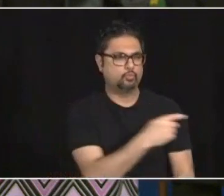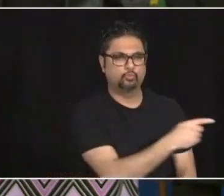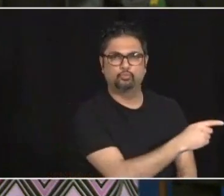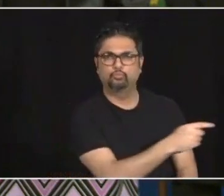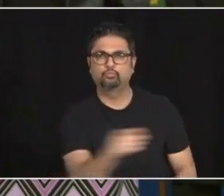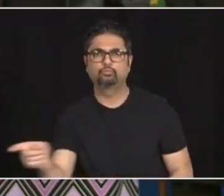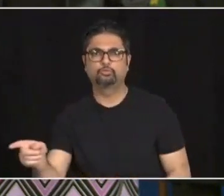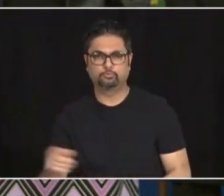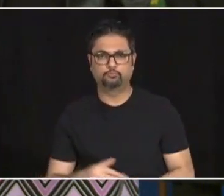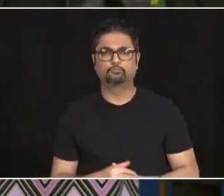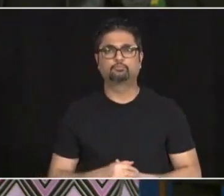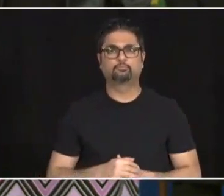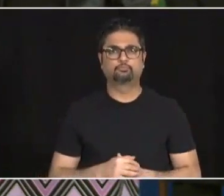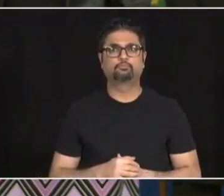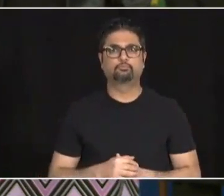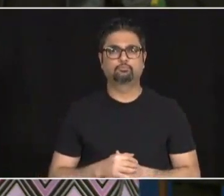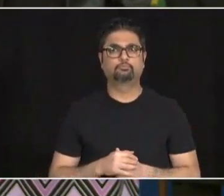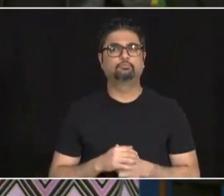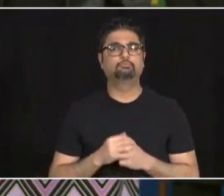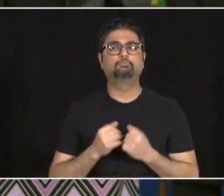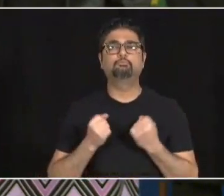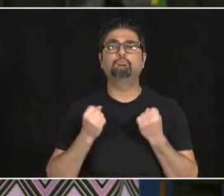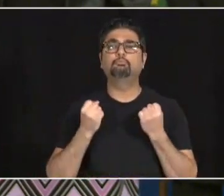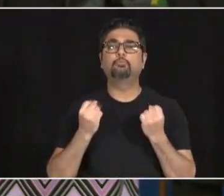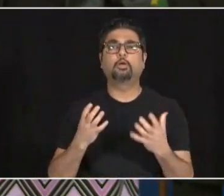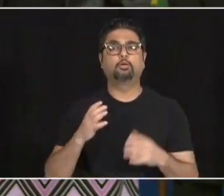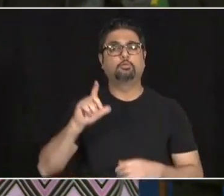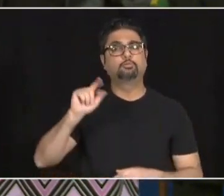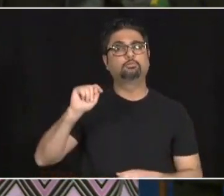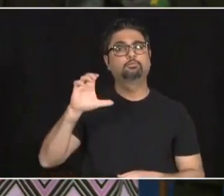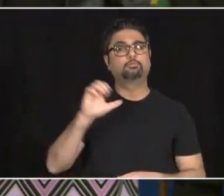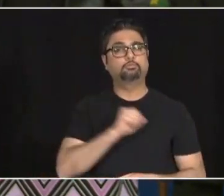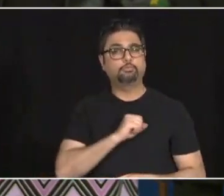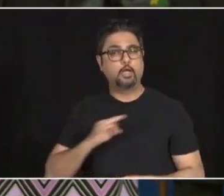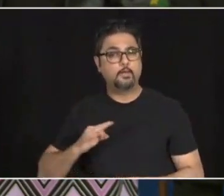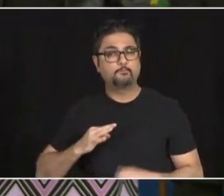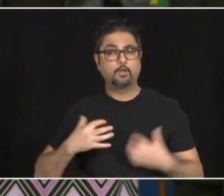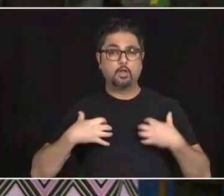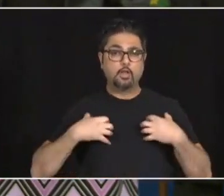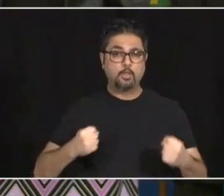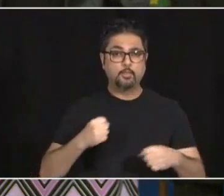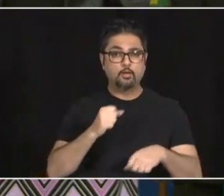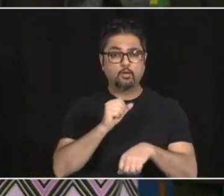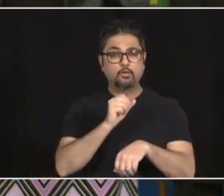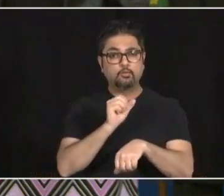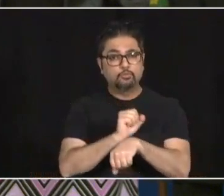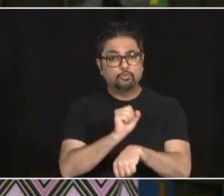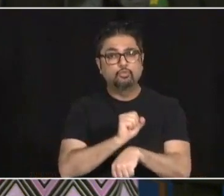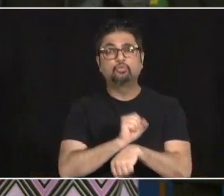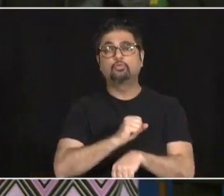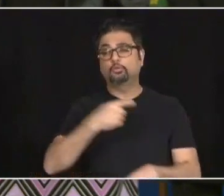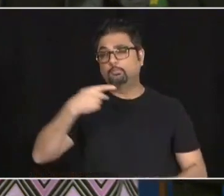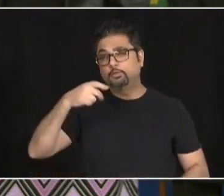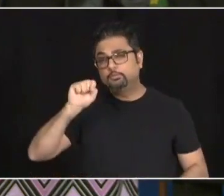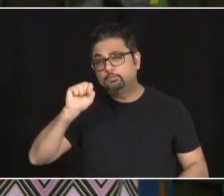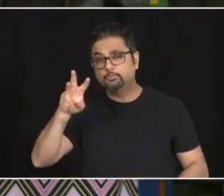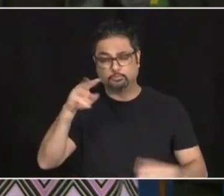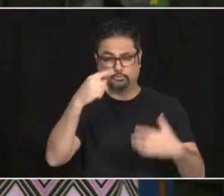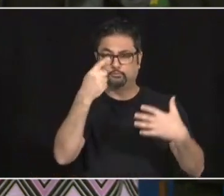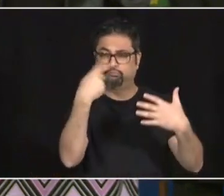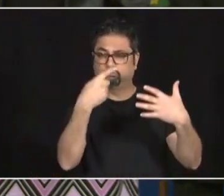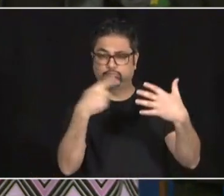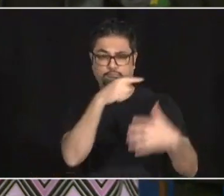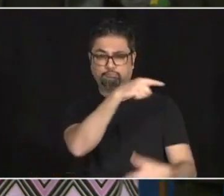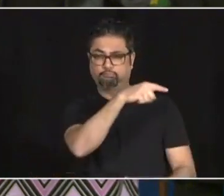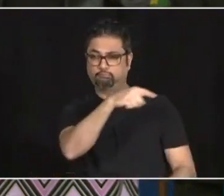frontline long-term care workers, healthcare workers, and other frontline staff. This increase will also